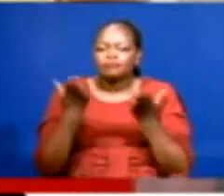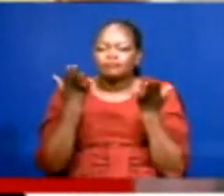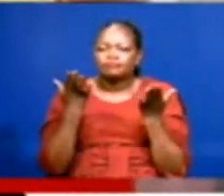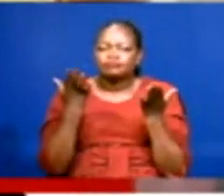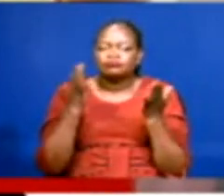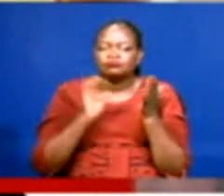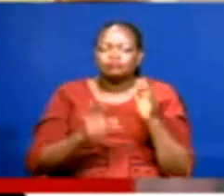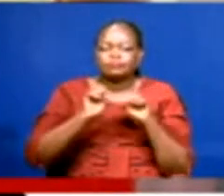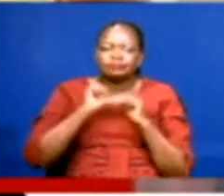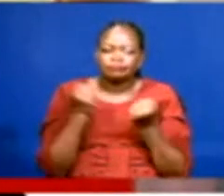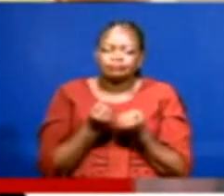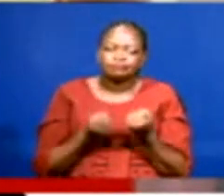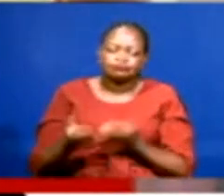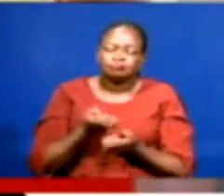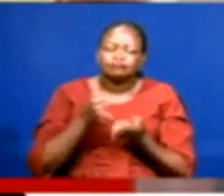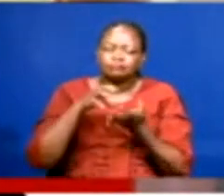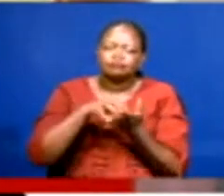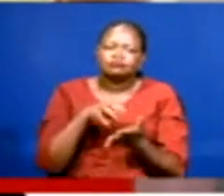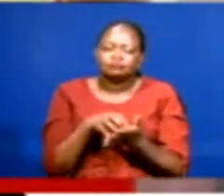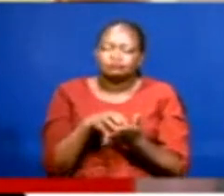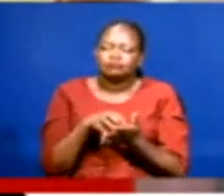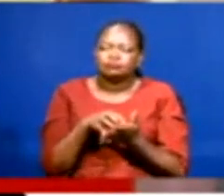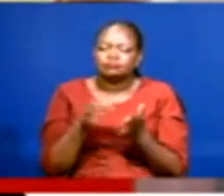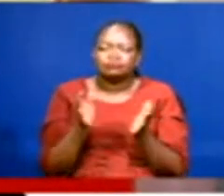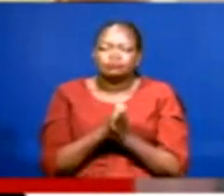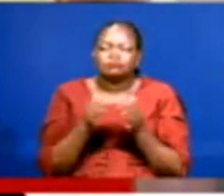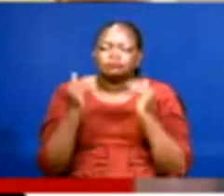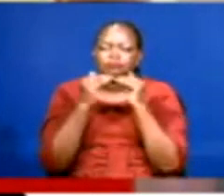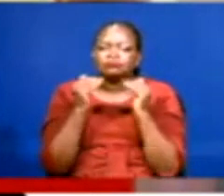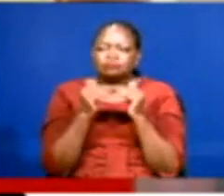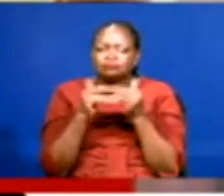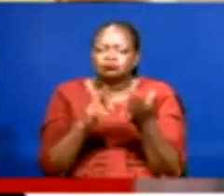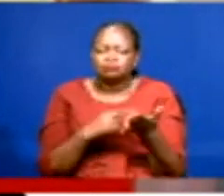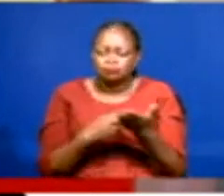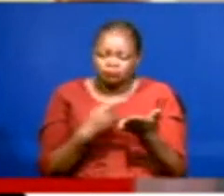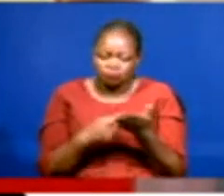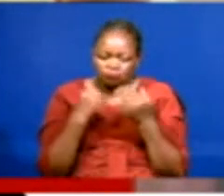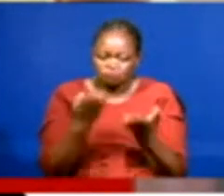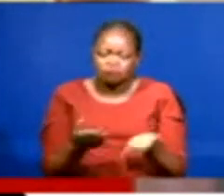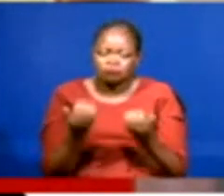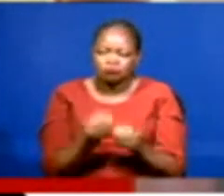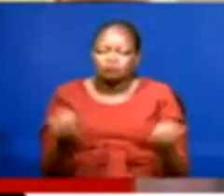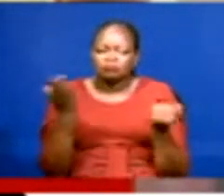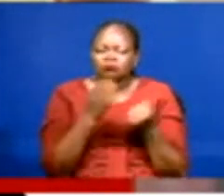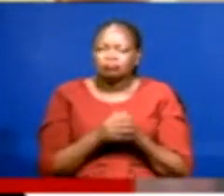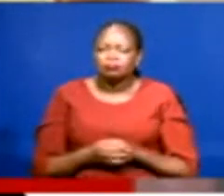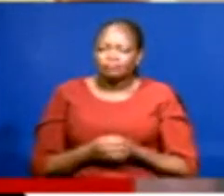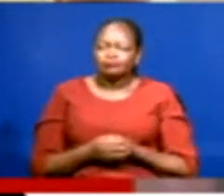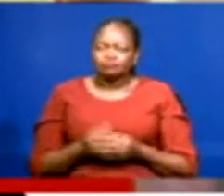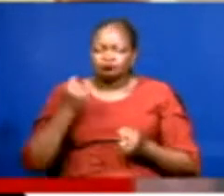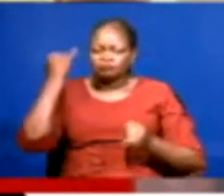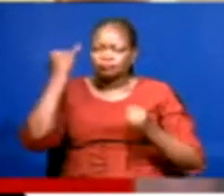their social and economic status and the level of resources devoted to their children. To